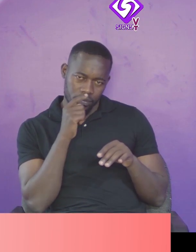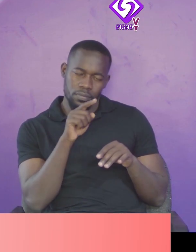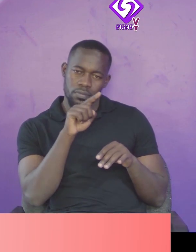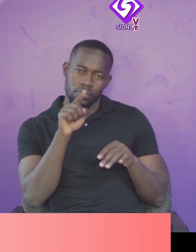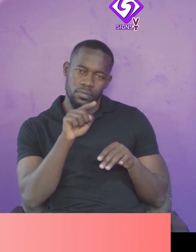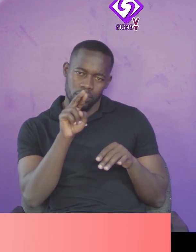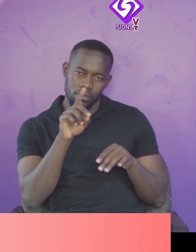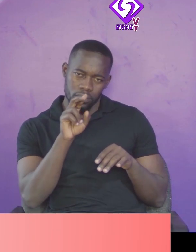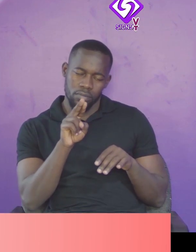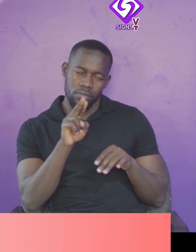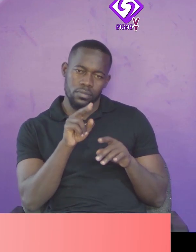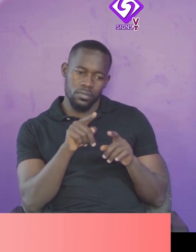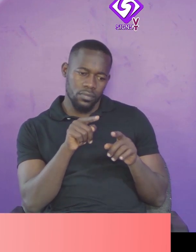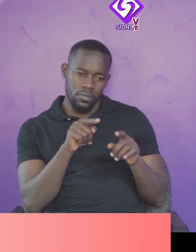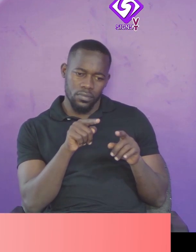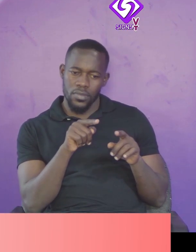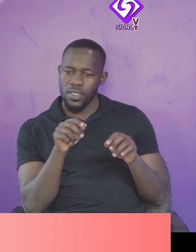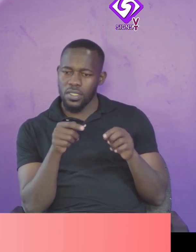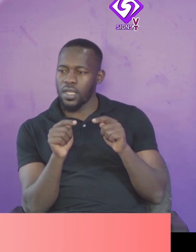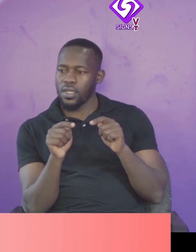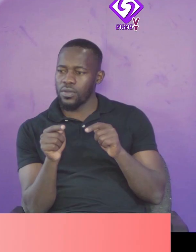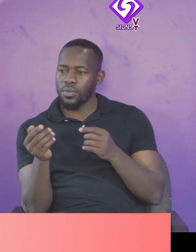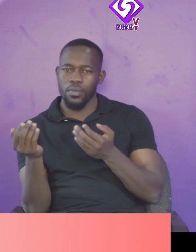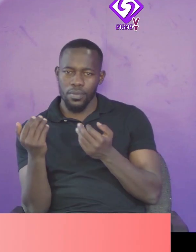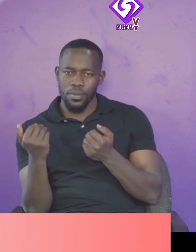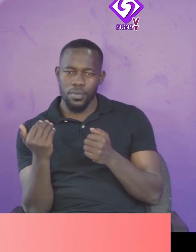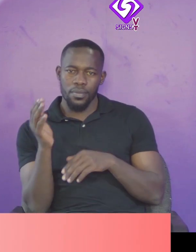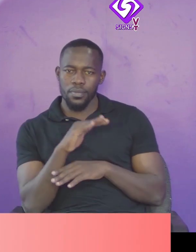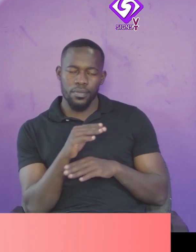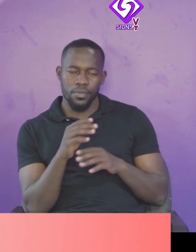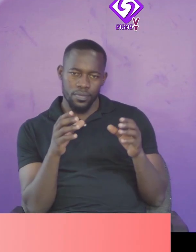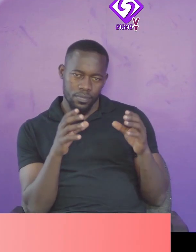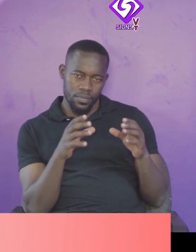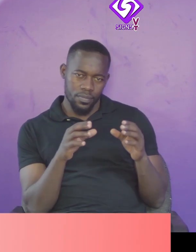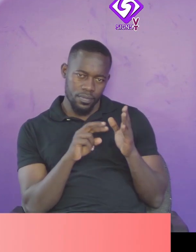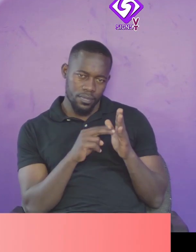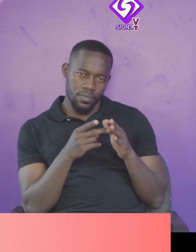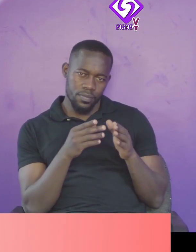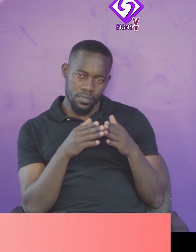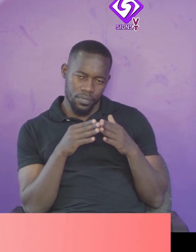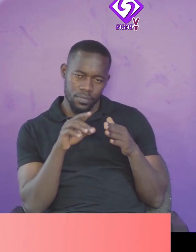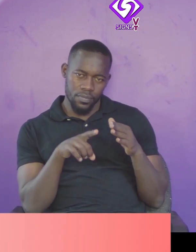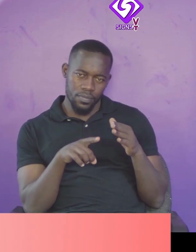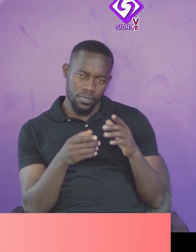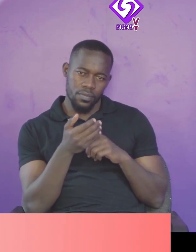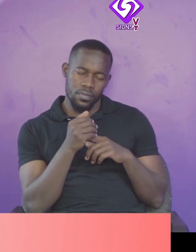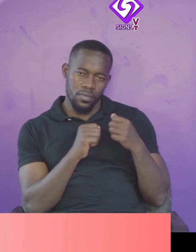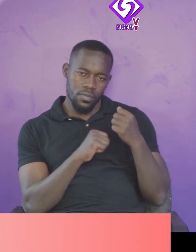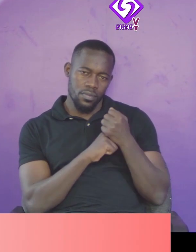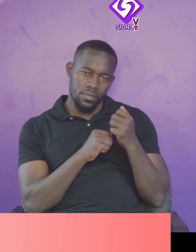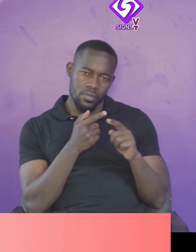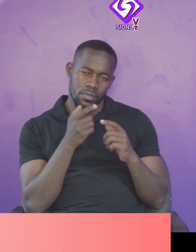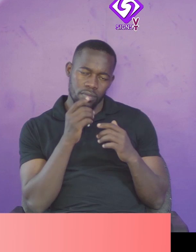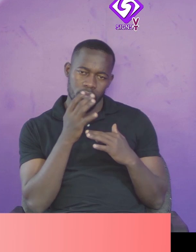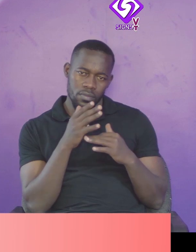dropping deeper to collect the ball. So that means Arsenal defense needs reinforcement from the midfield for us to win games. The